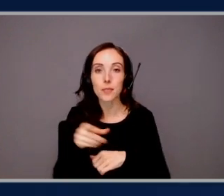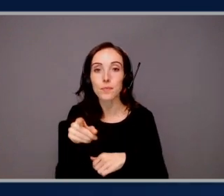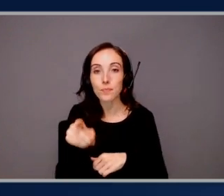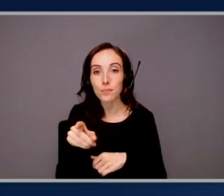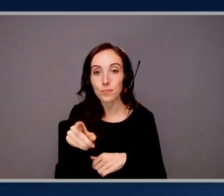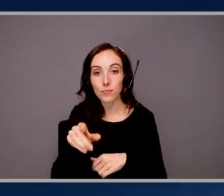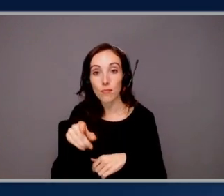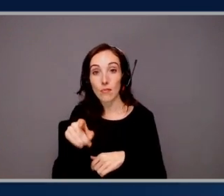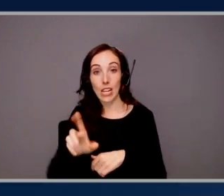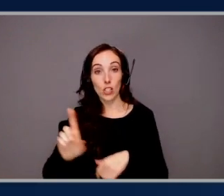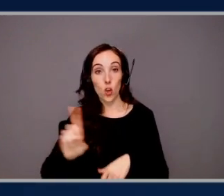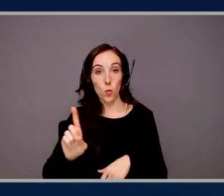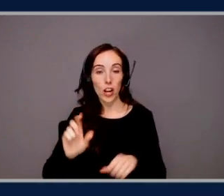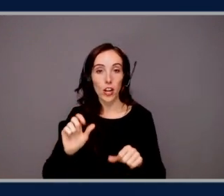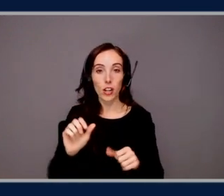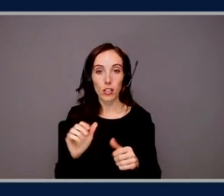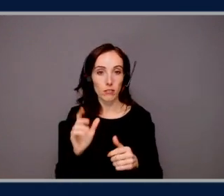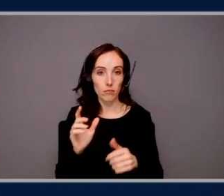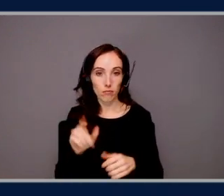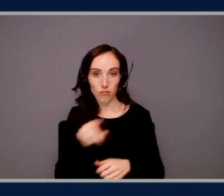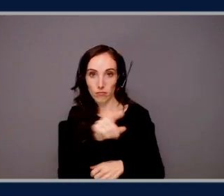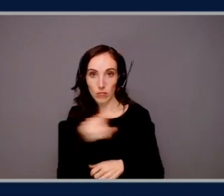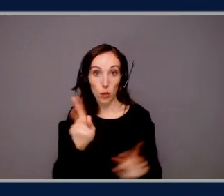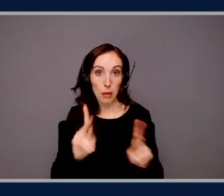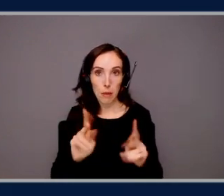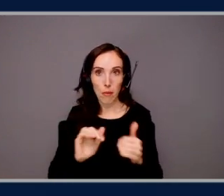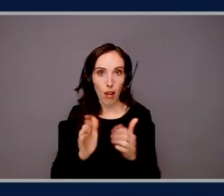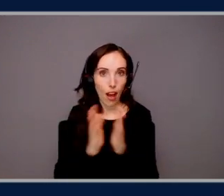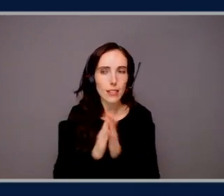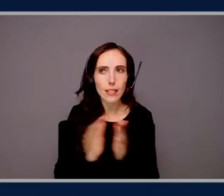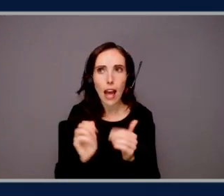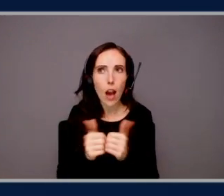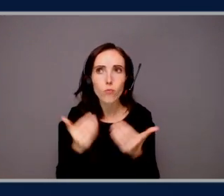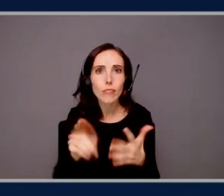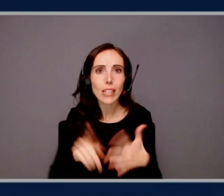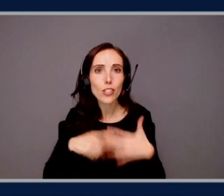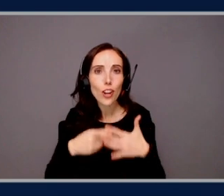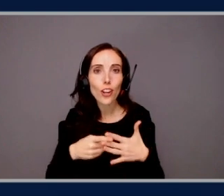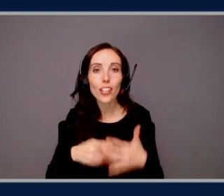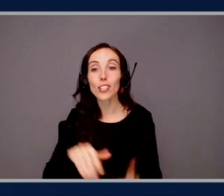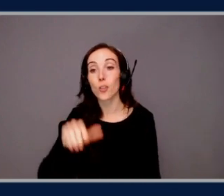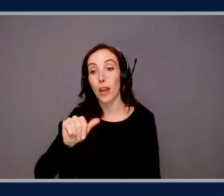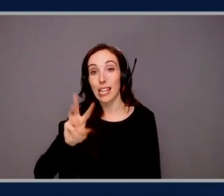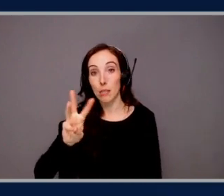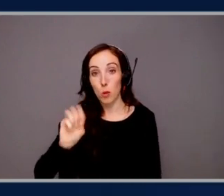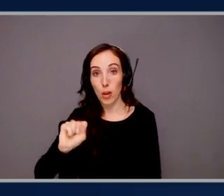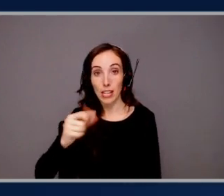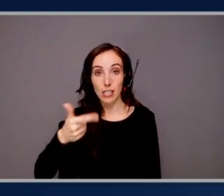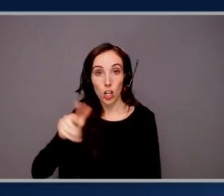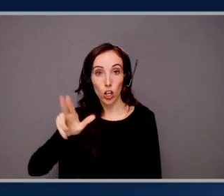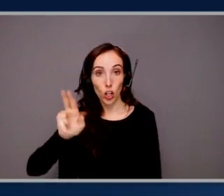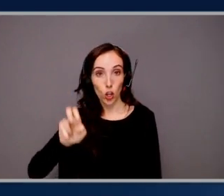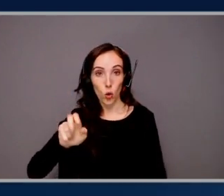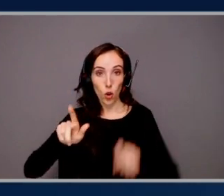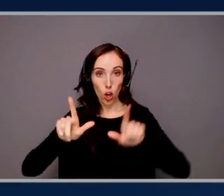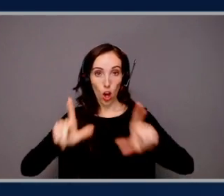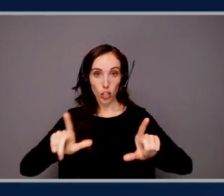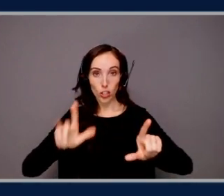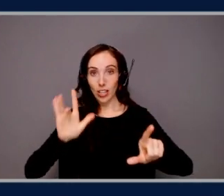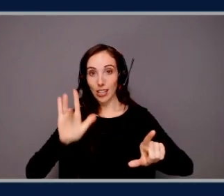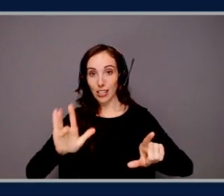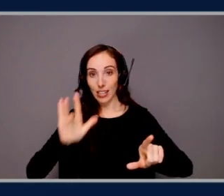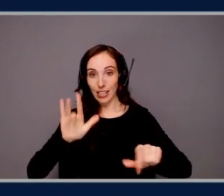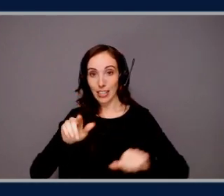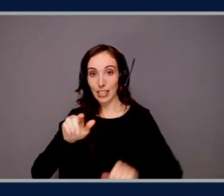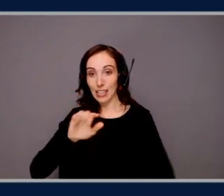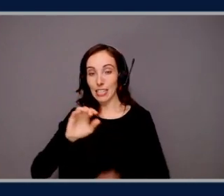where you're going to see, this is how you get started. So people ask that question, how do you get started? You go to the AWS Glue console, you click zero-ETL integrations, and boom,